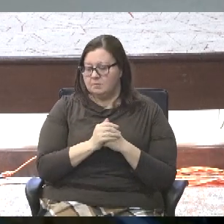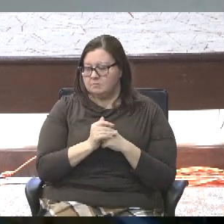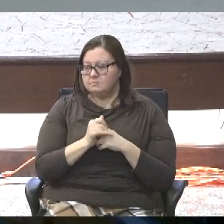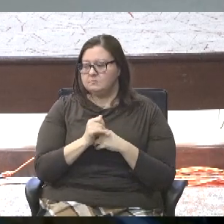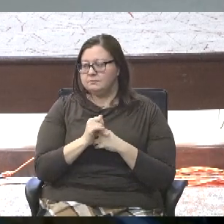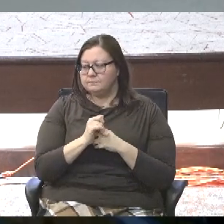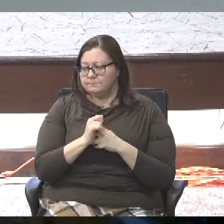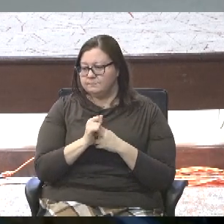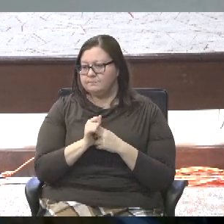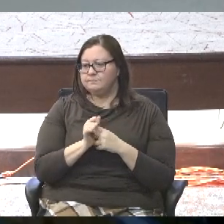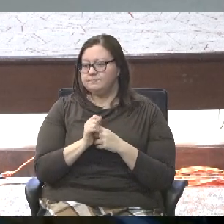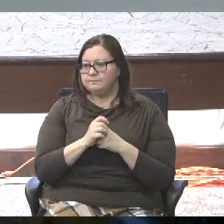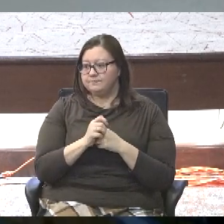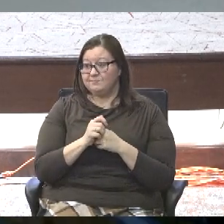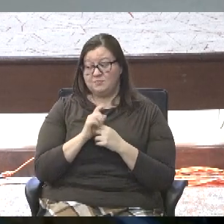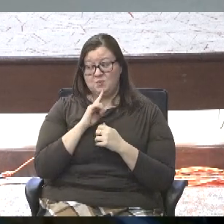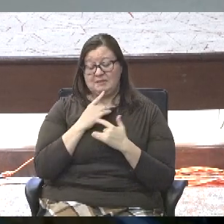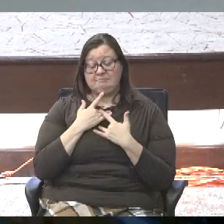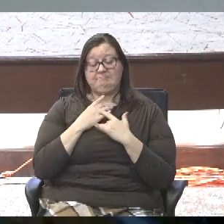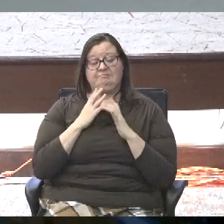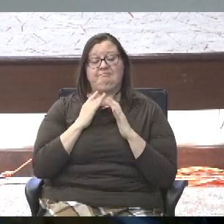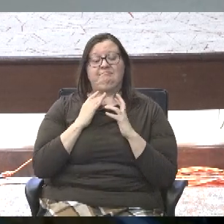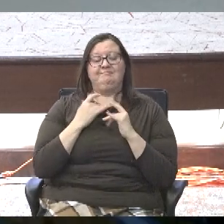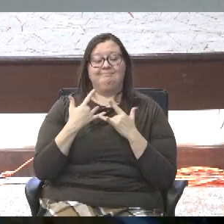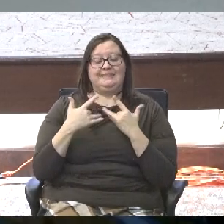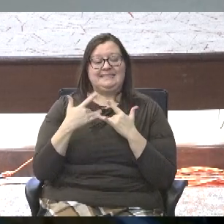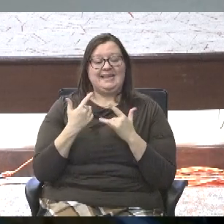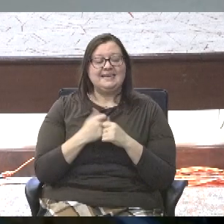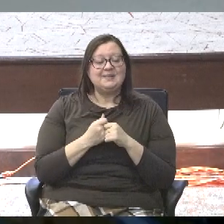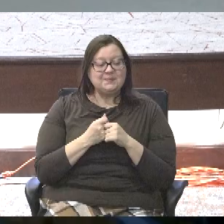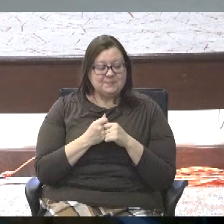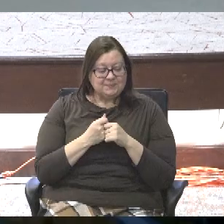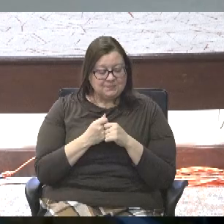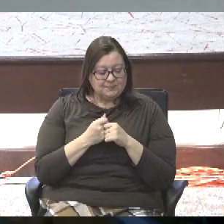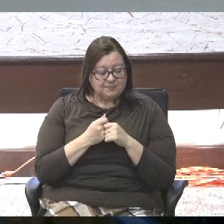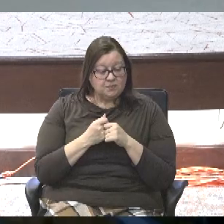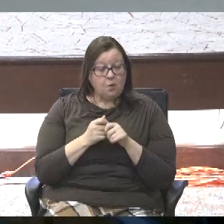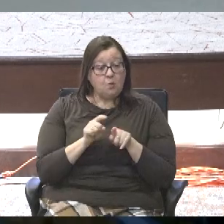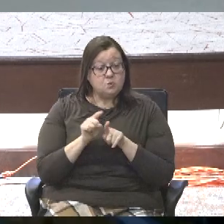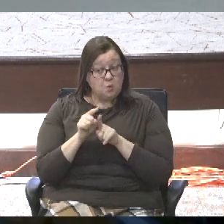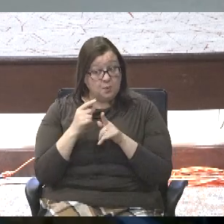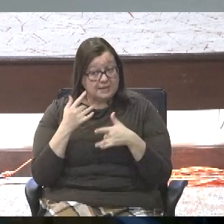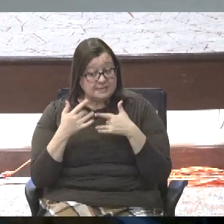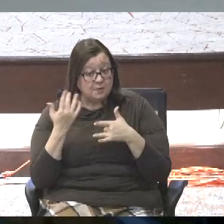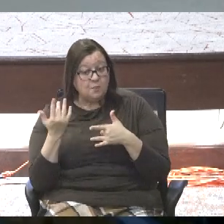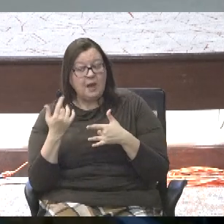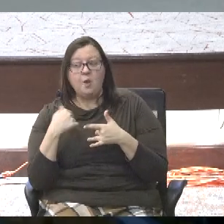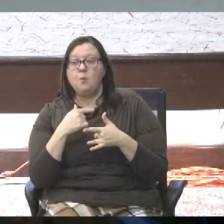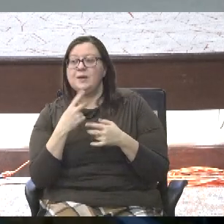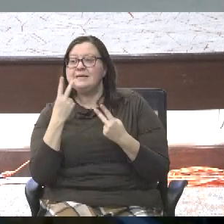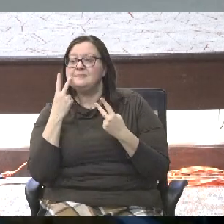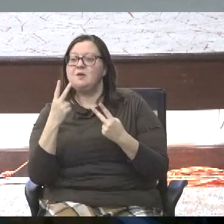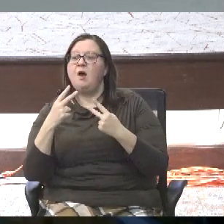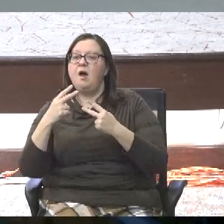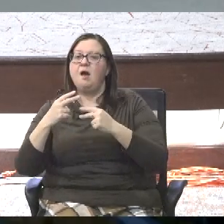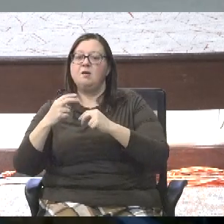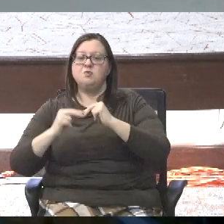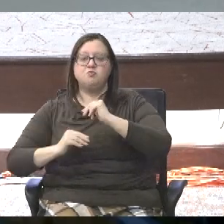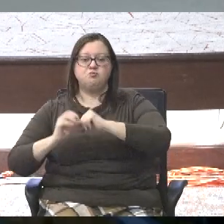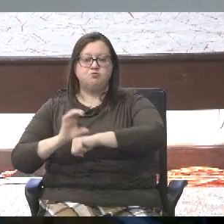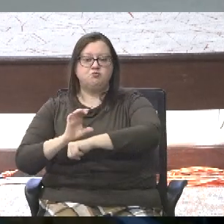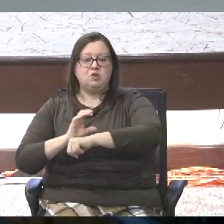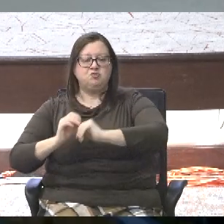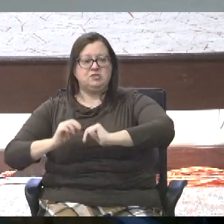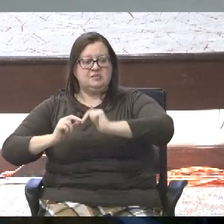know, exciting times. Also exciting because surprisingly we saw construction bids come in over $1